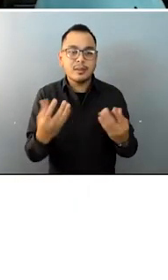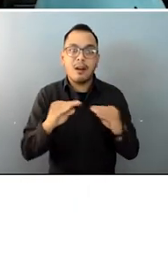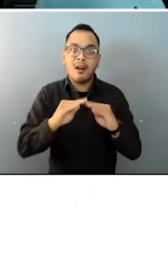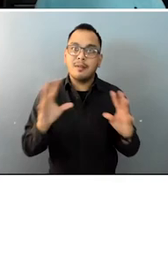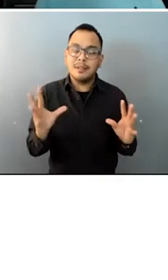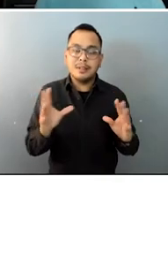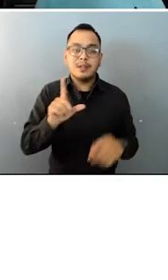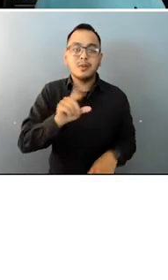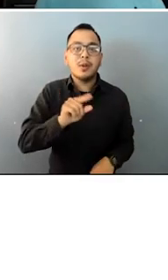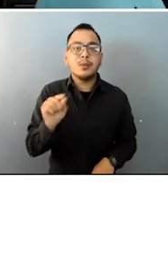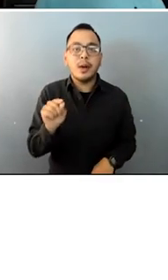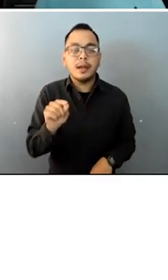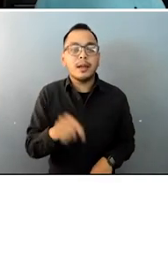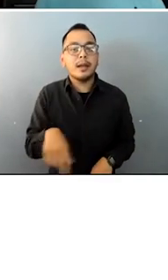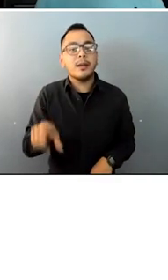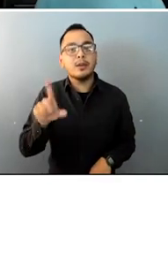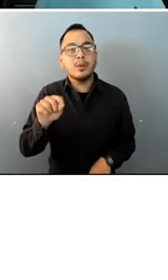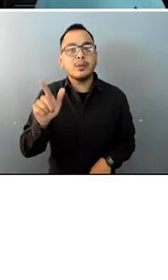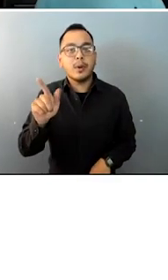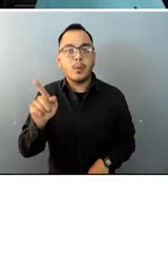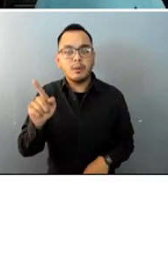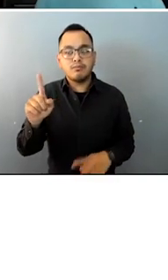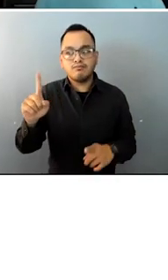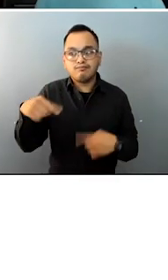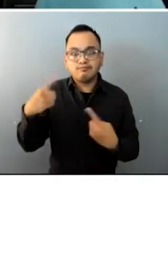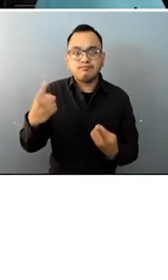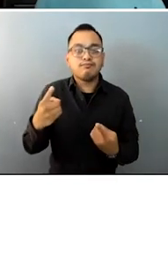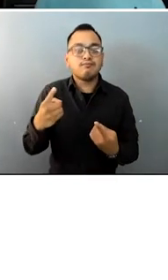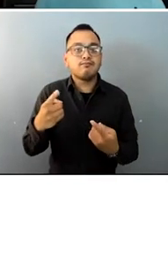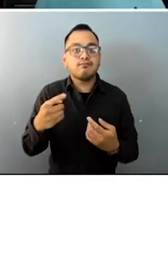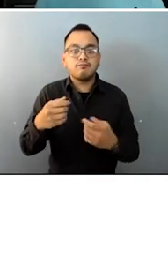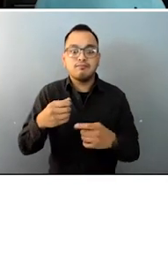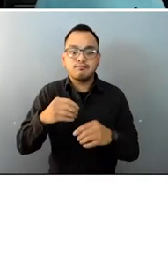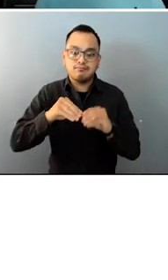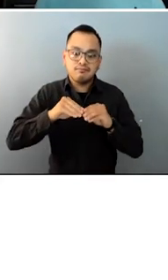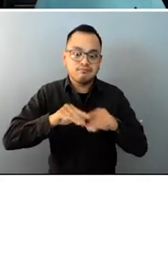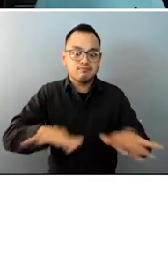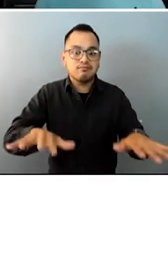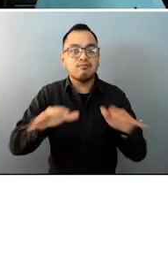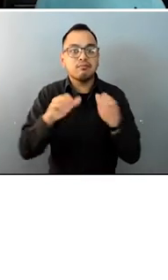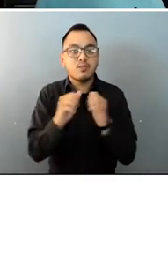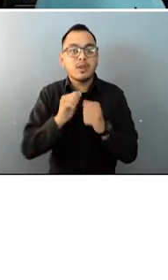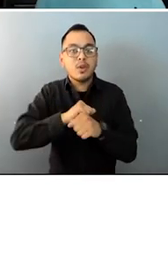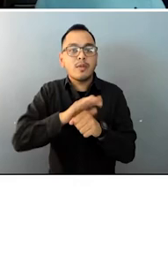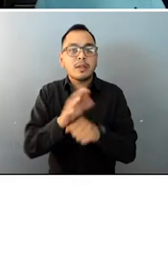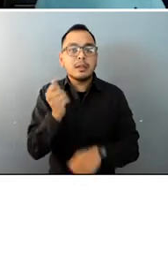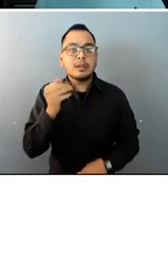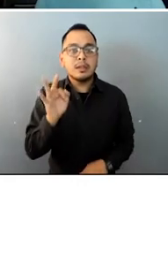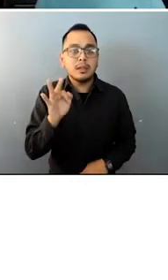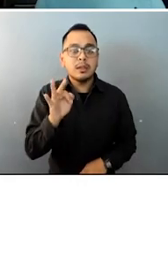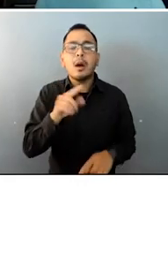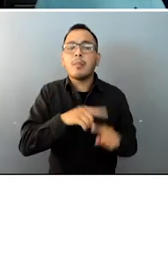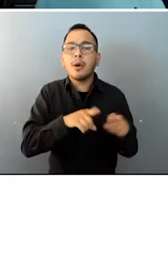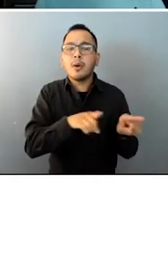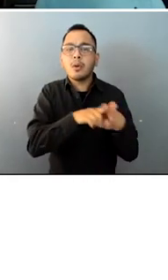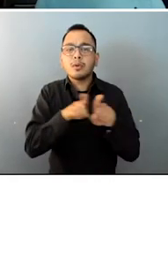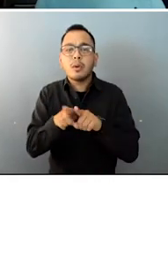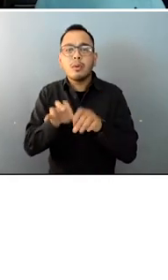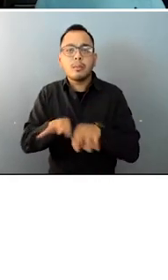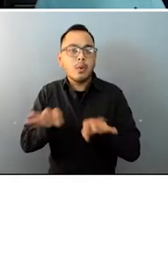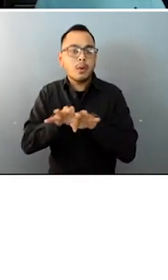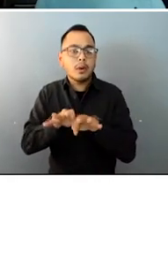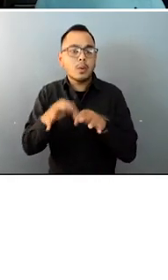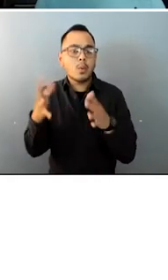obviously, you know, 2020 into 2021 has been dominated by the COVID-19 pandemic. But the other critical piece